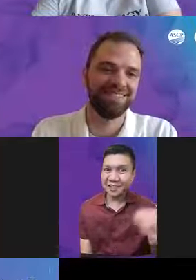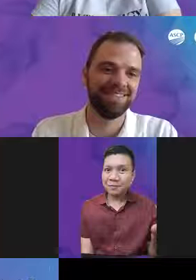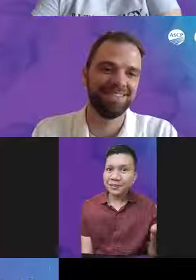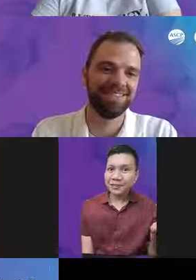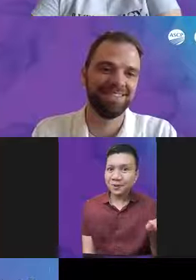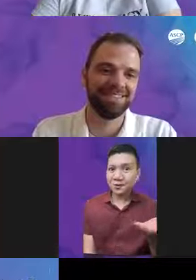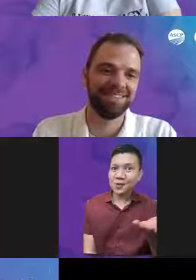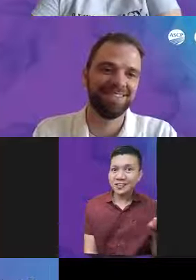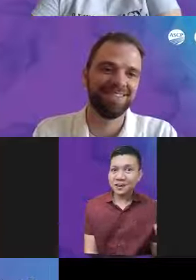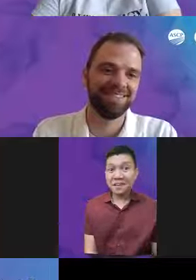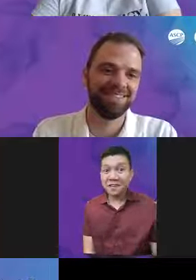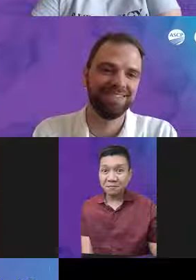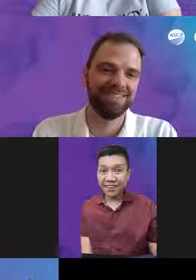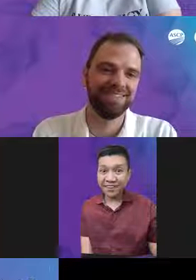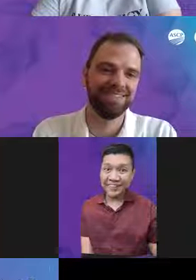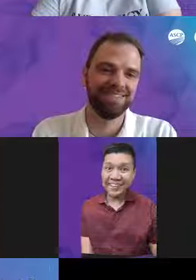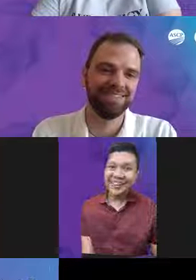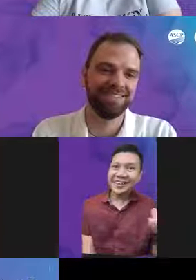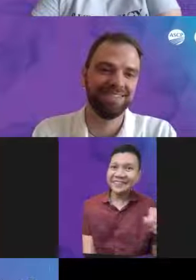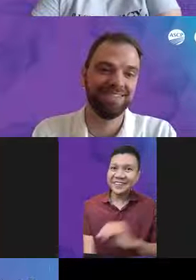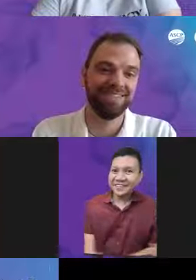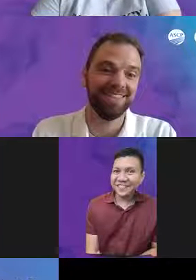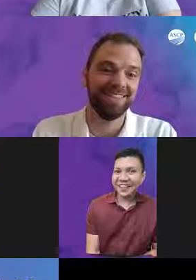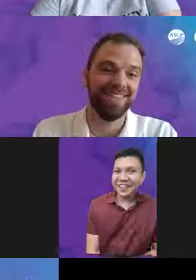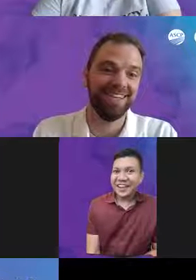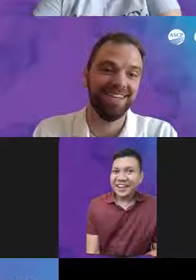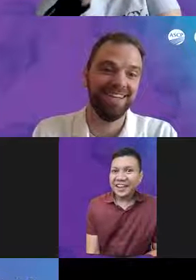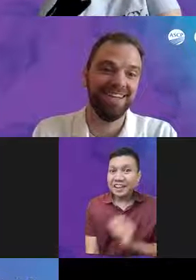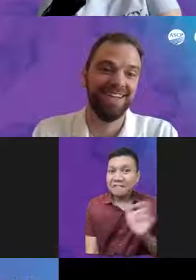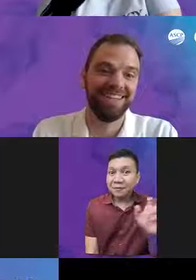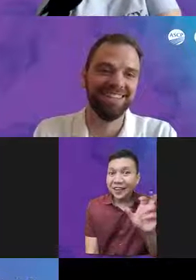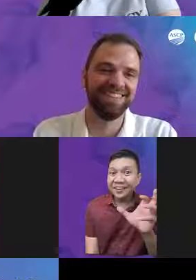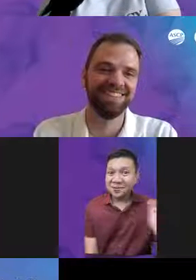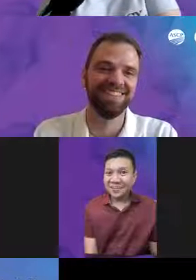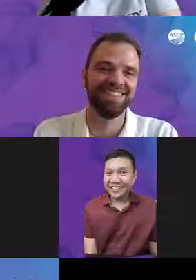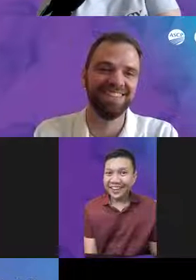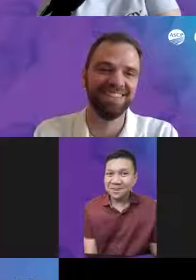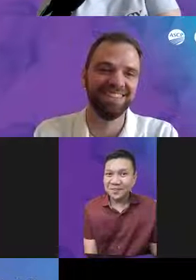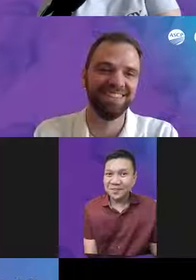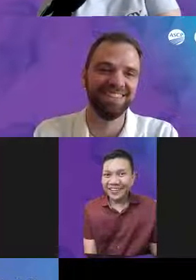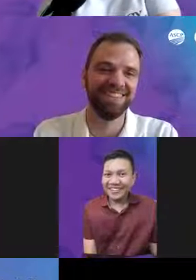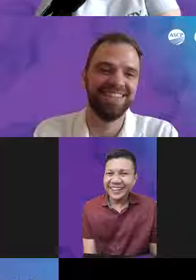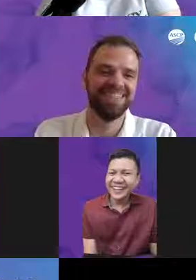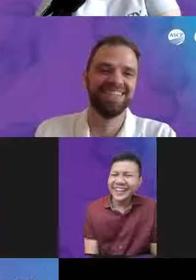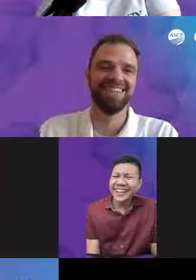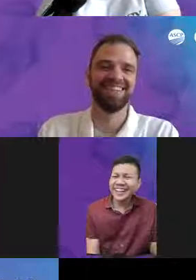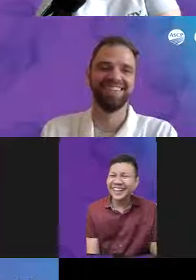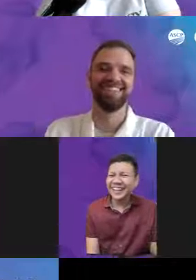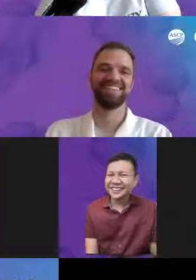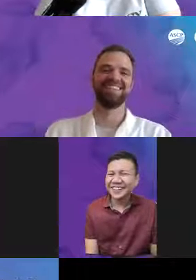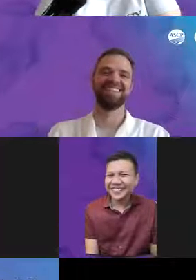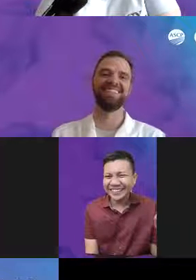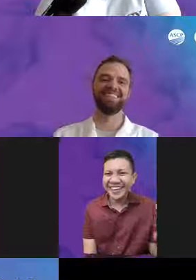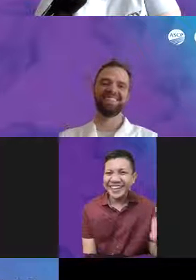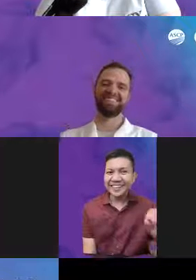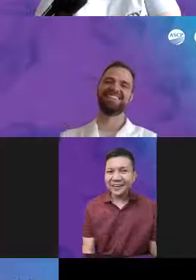cells because the controls are avian blood. If you didn't know that. And avian blood are nucleated blood.